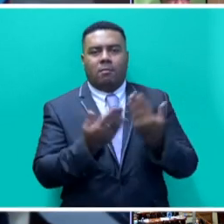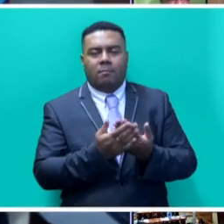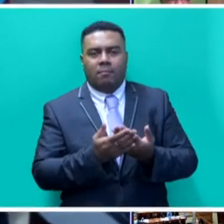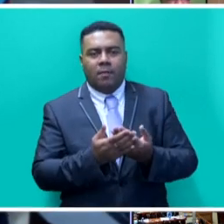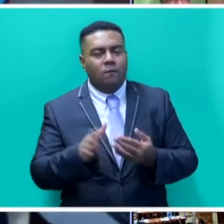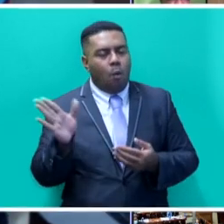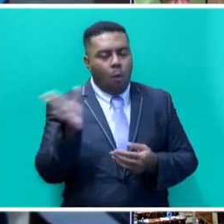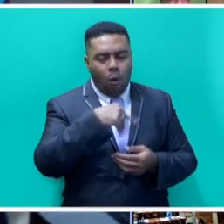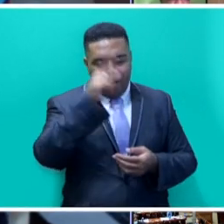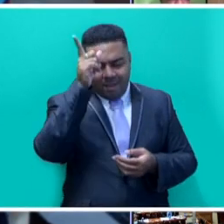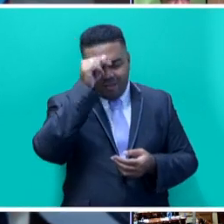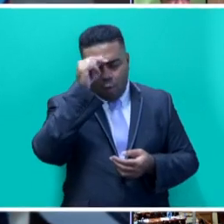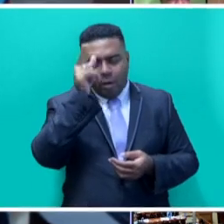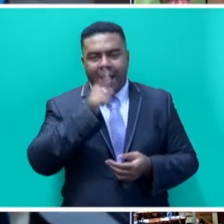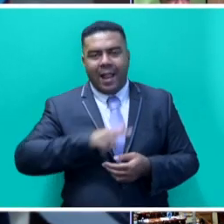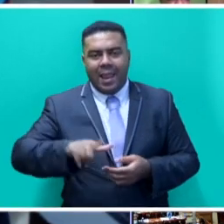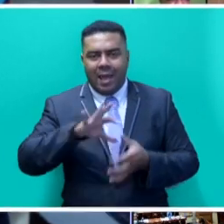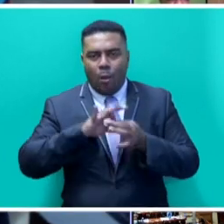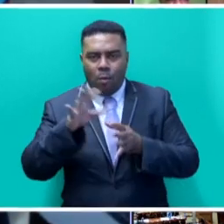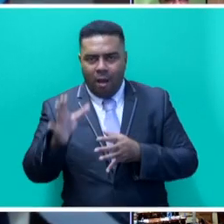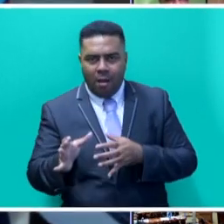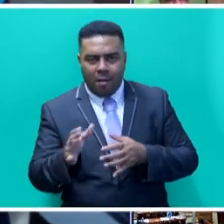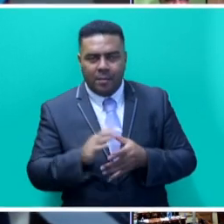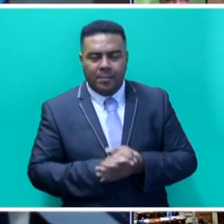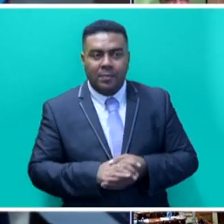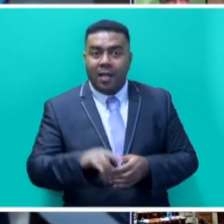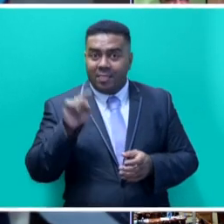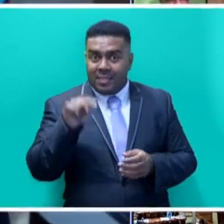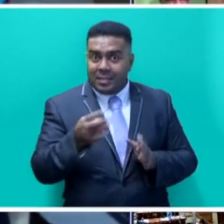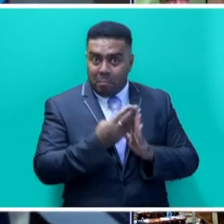One thing this bill will not do, Mr.